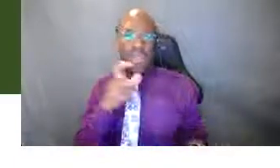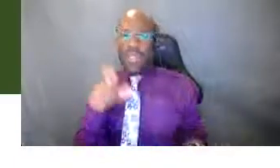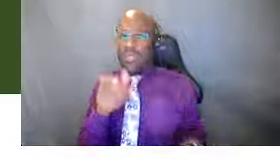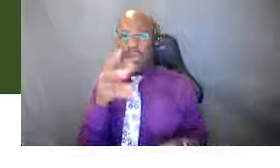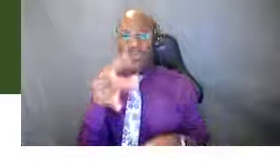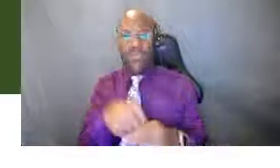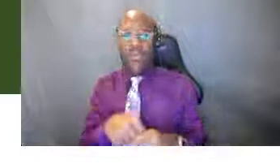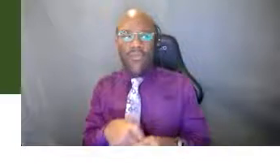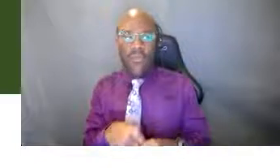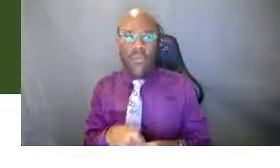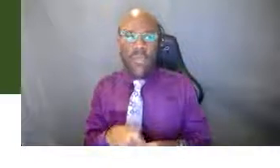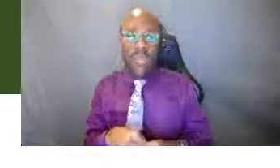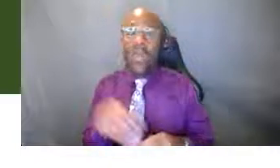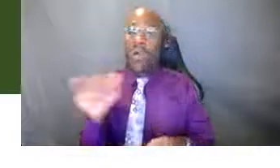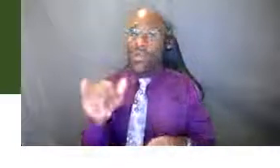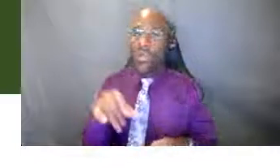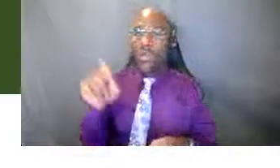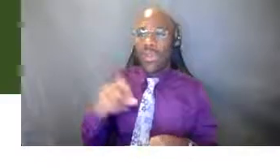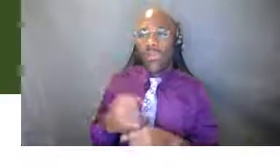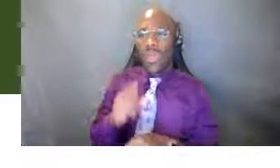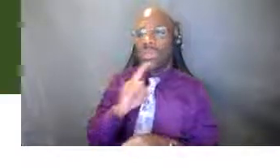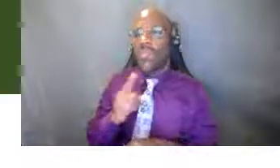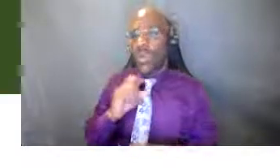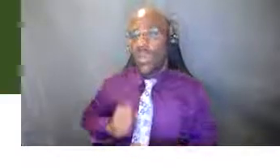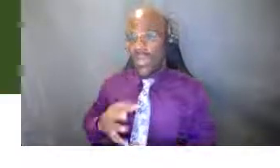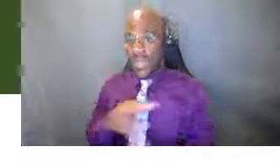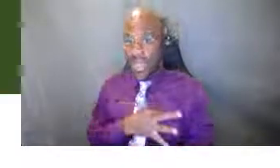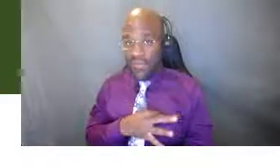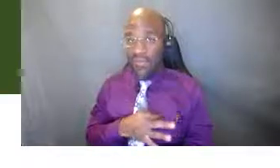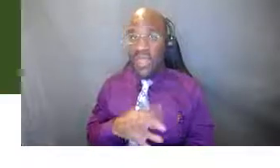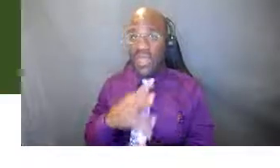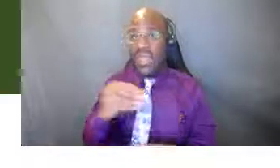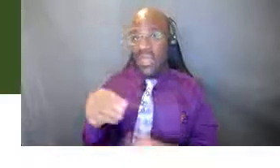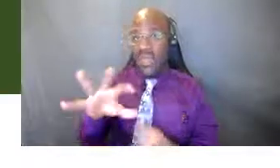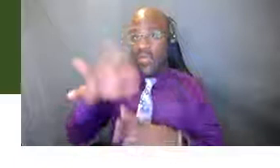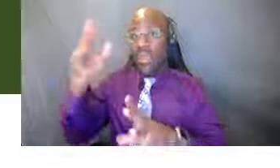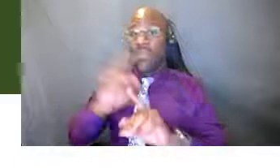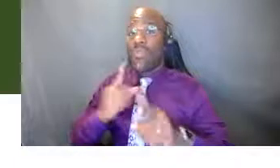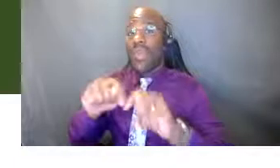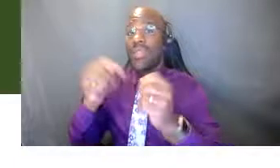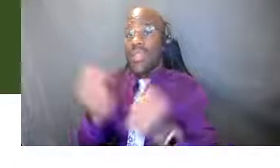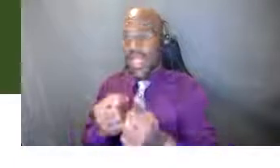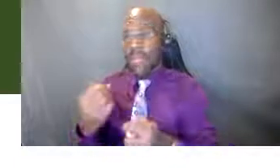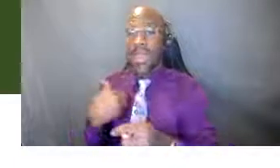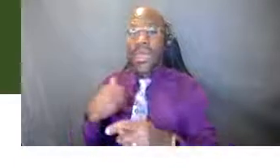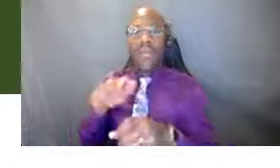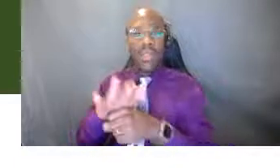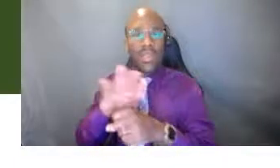is adequately funded and that staff is adequately trained. And